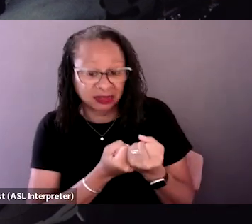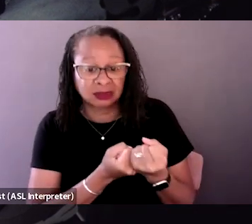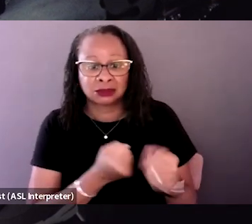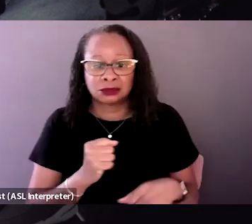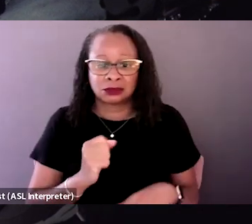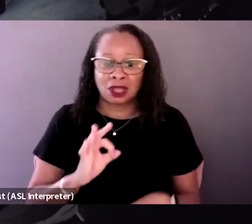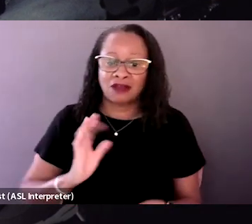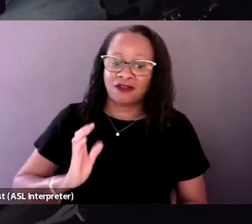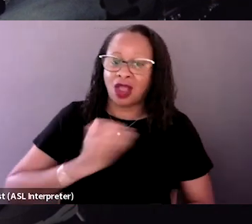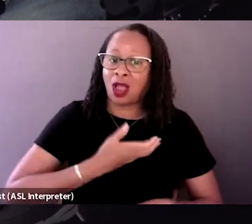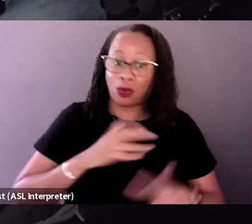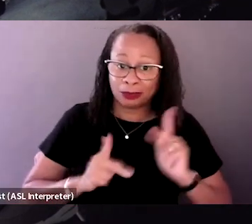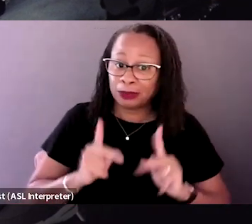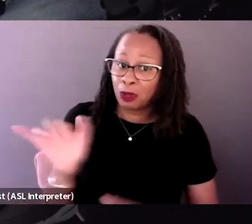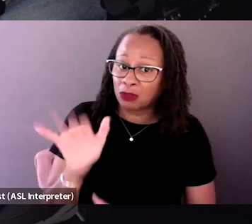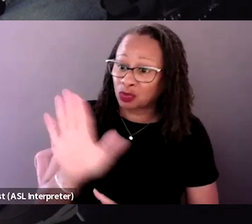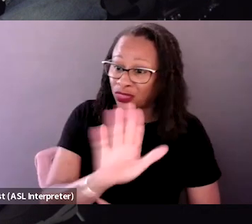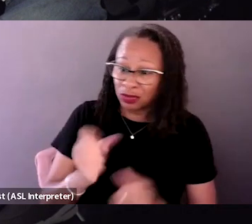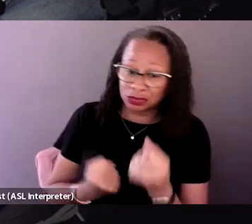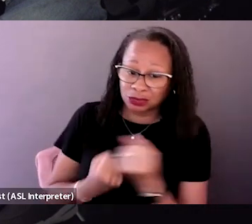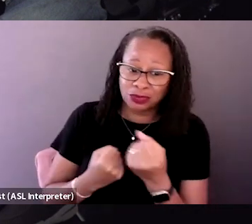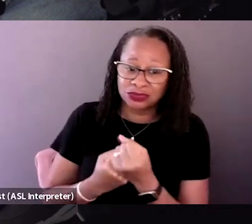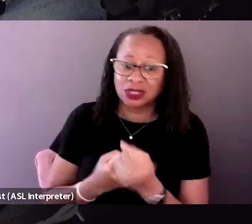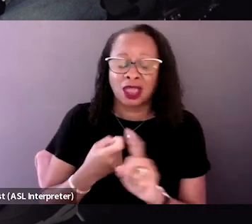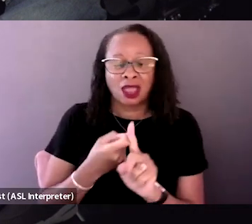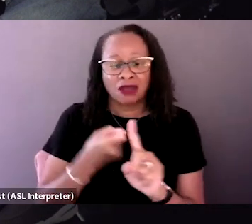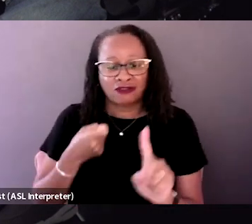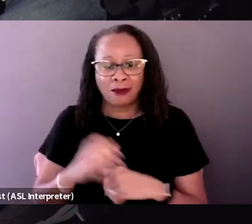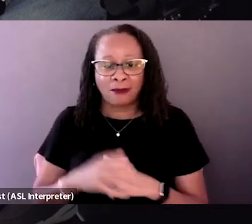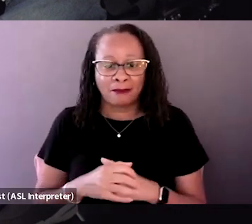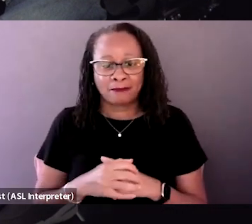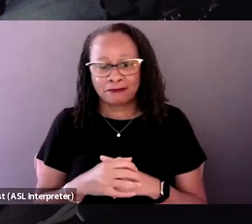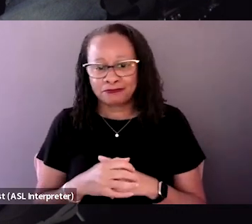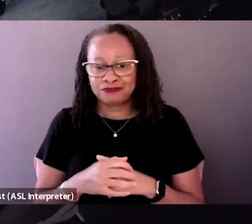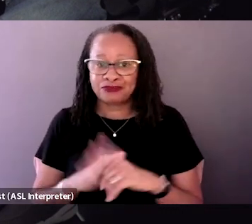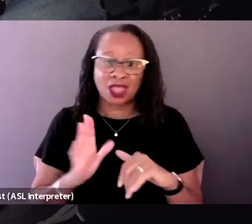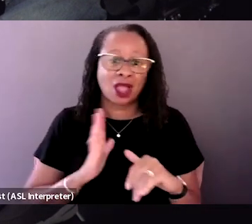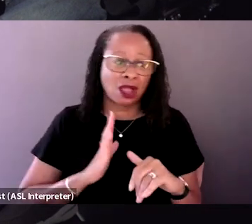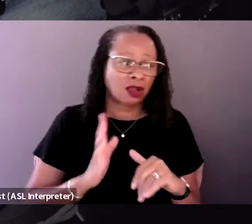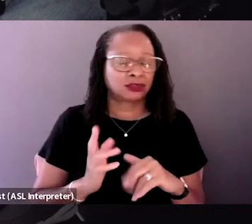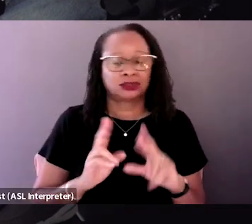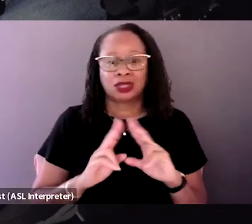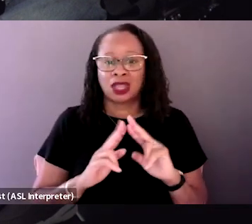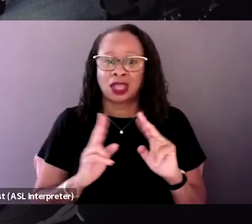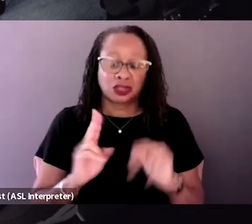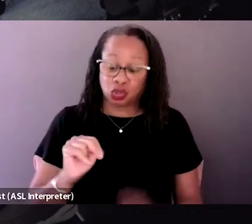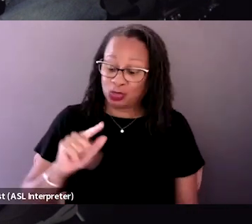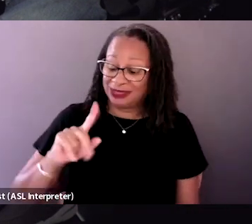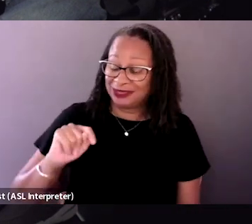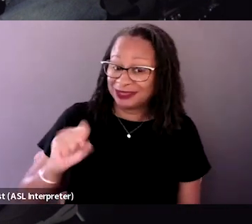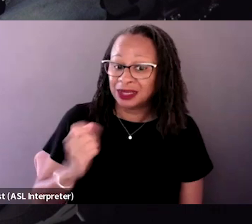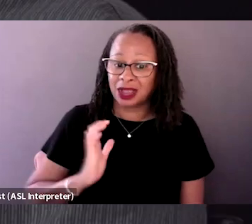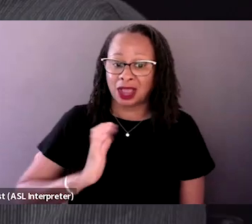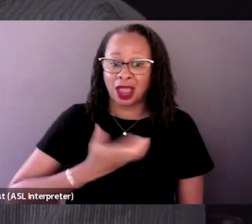support of our people, from our support of our unit,